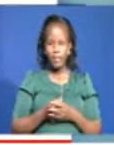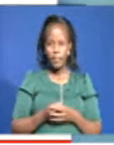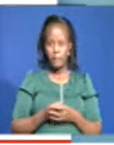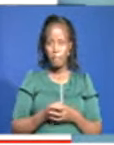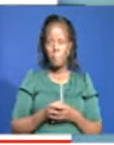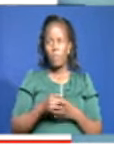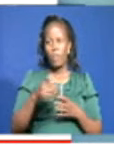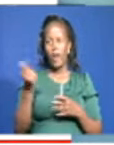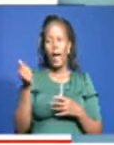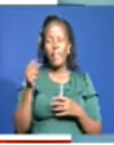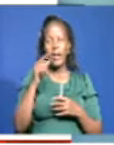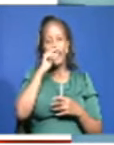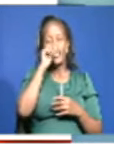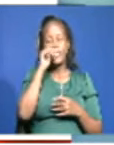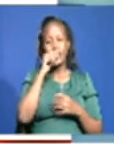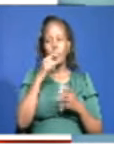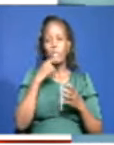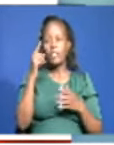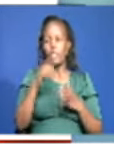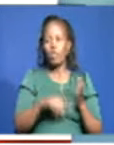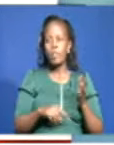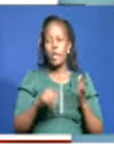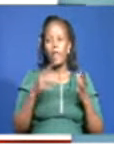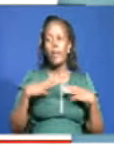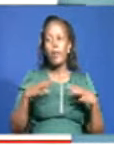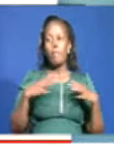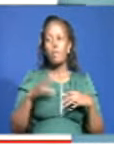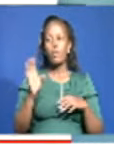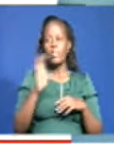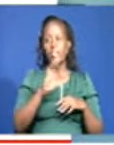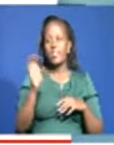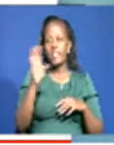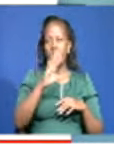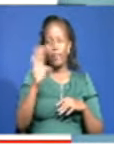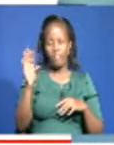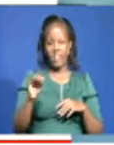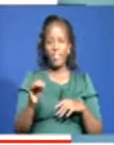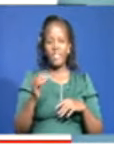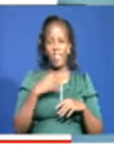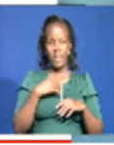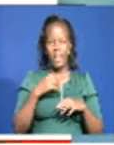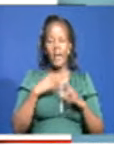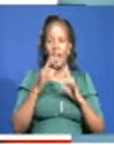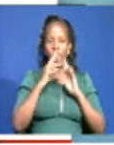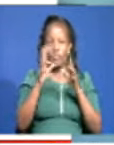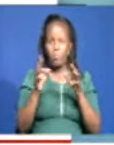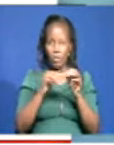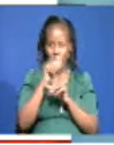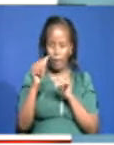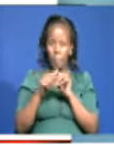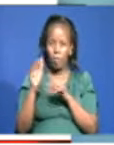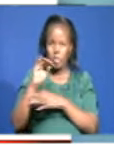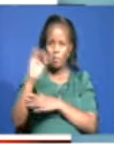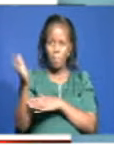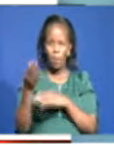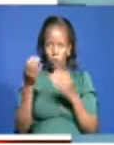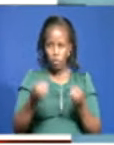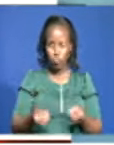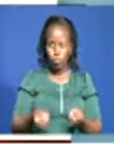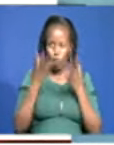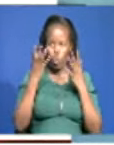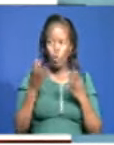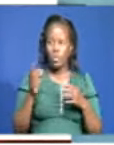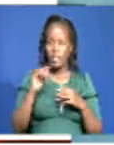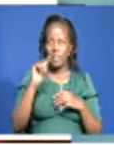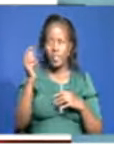Egumia, single people in East Africa. There are reports of volcanic eruption at Mount Longonot in Kenya. If